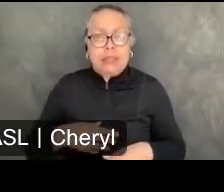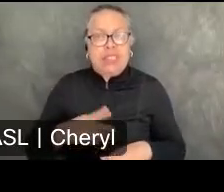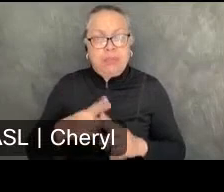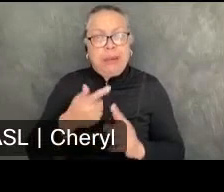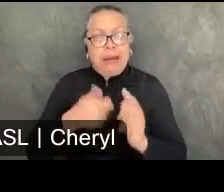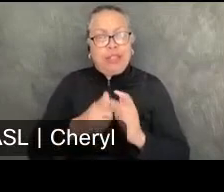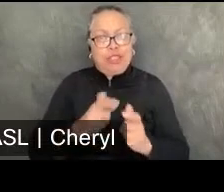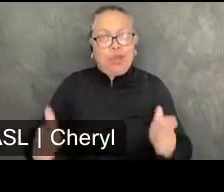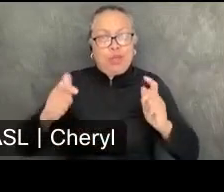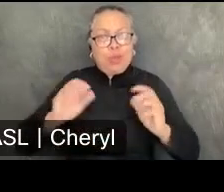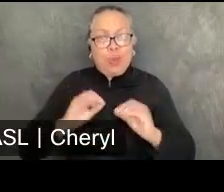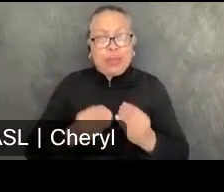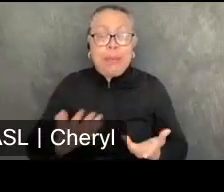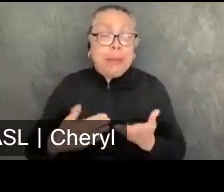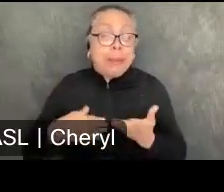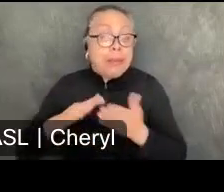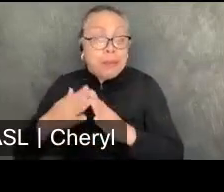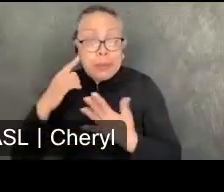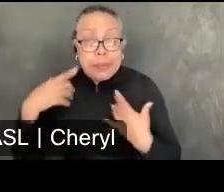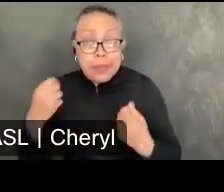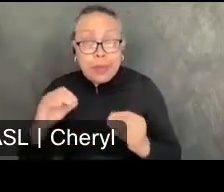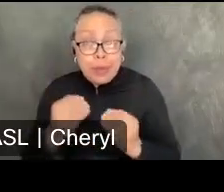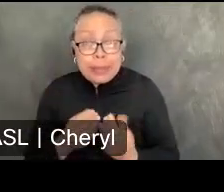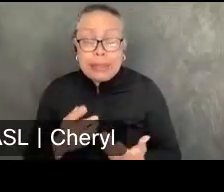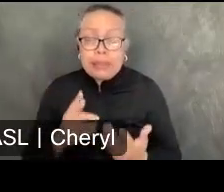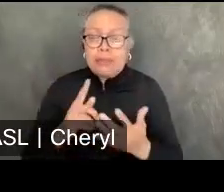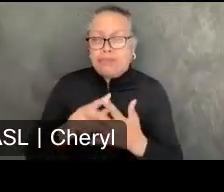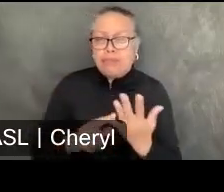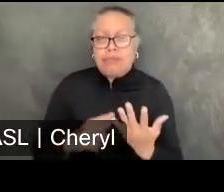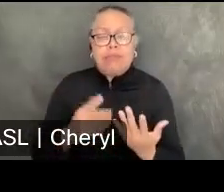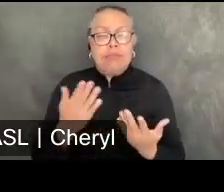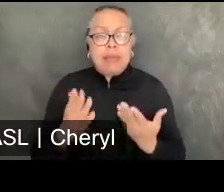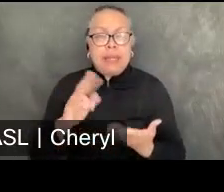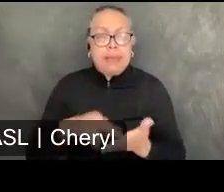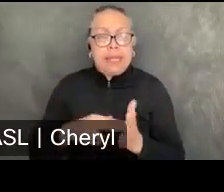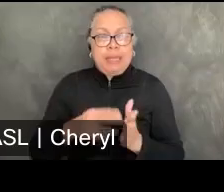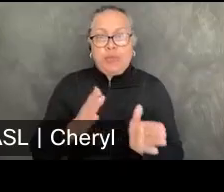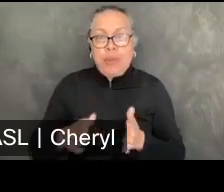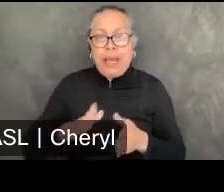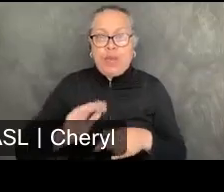community mental health organization. That could also mean preparing your practice as you